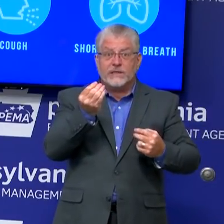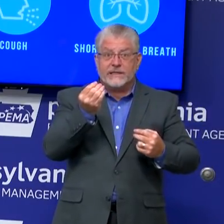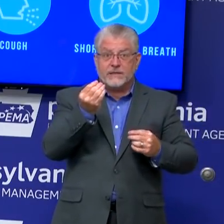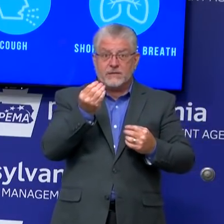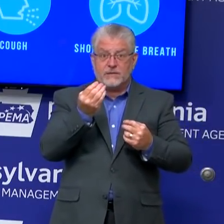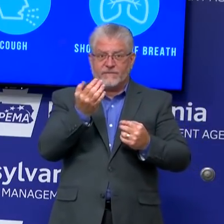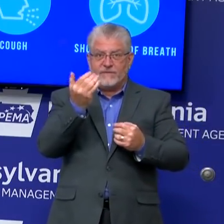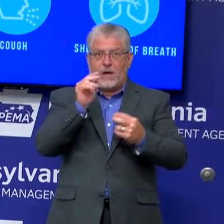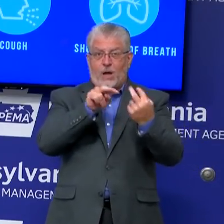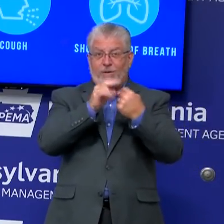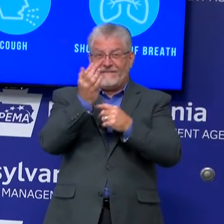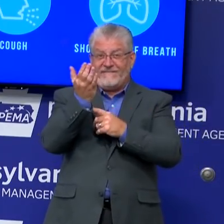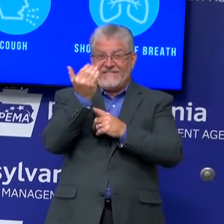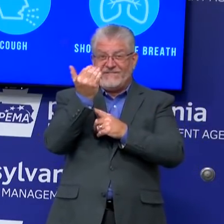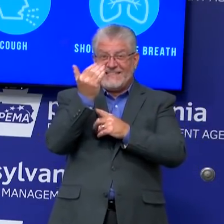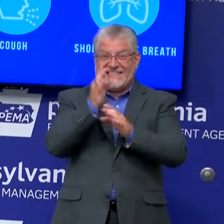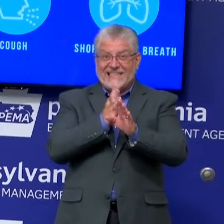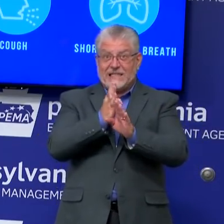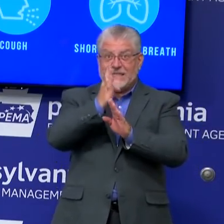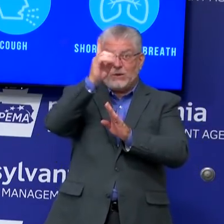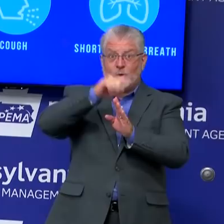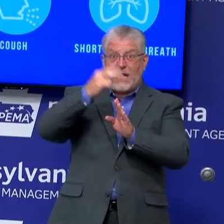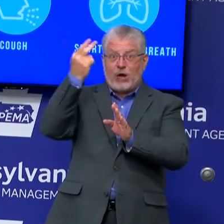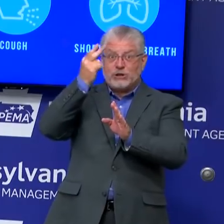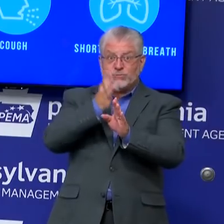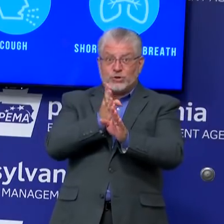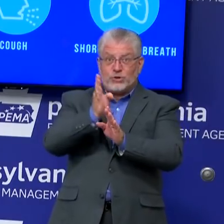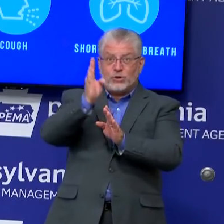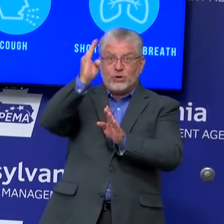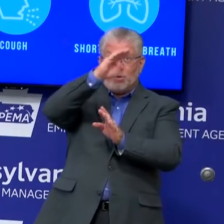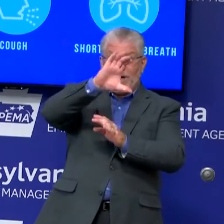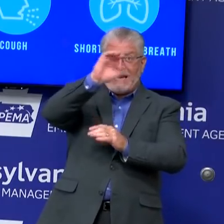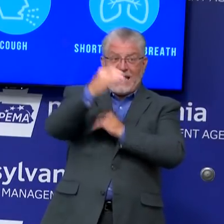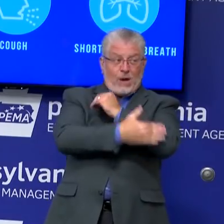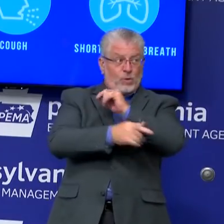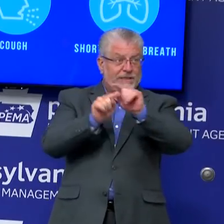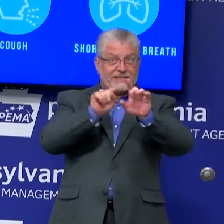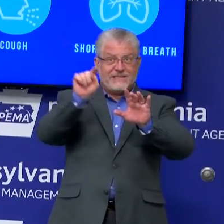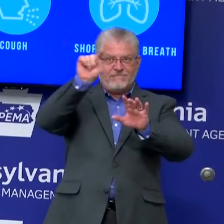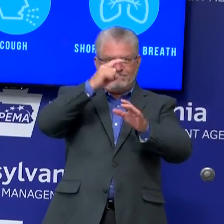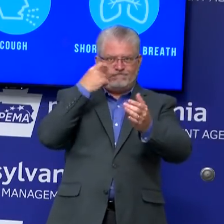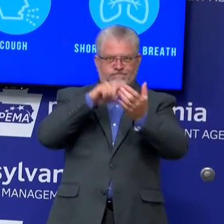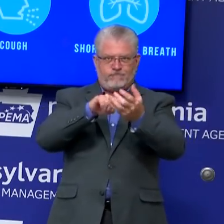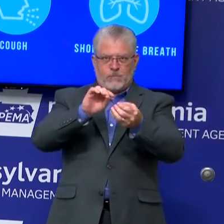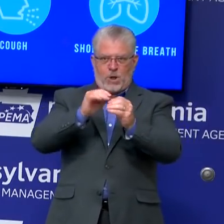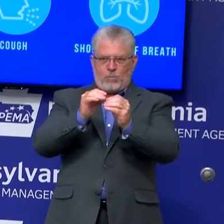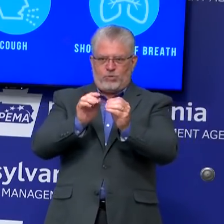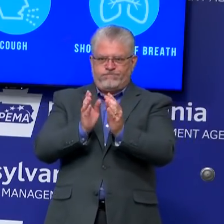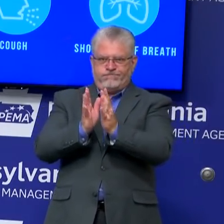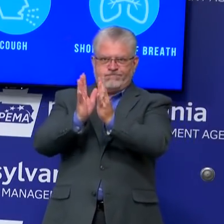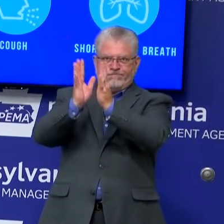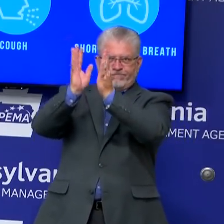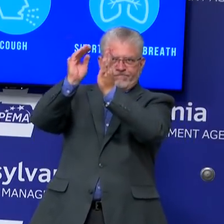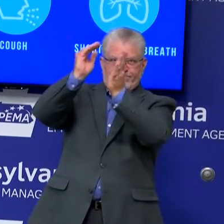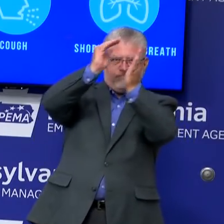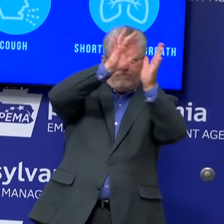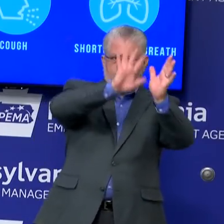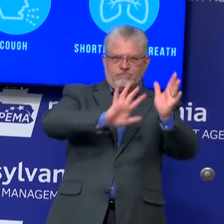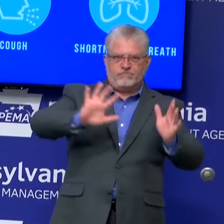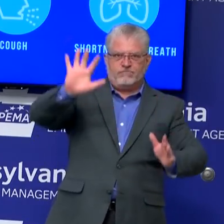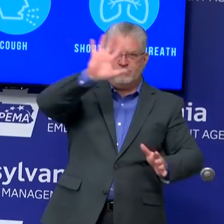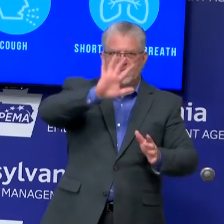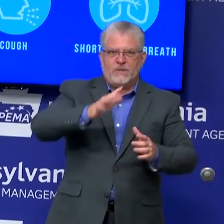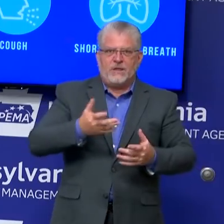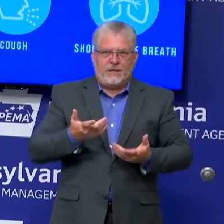York County and into central Pennsylvania. Simply stated, we are seeing now widespread community transmission throughout the